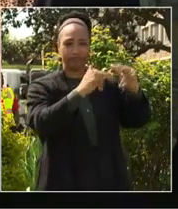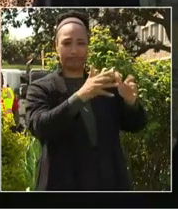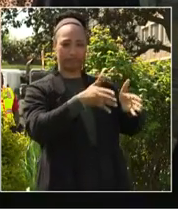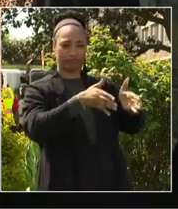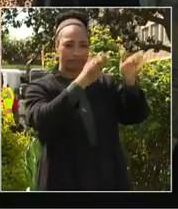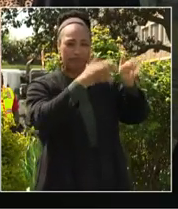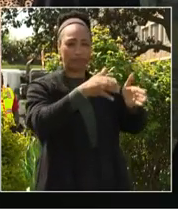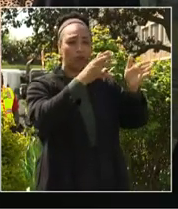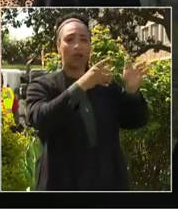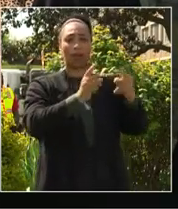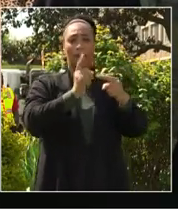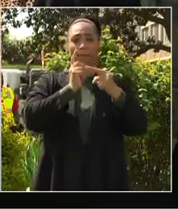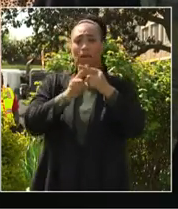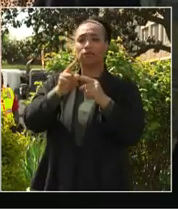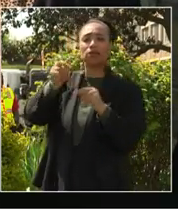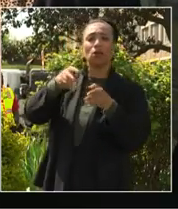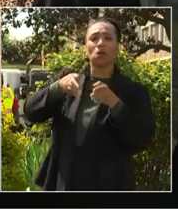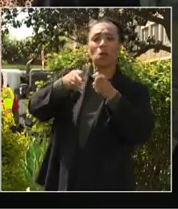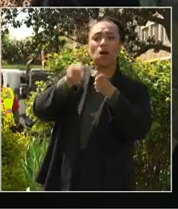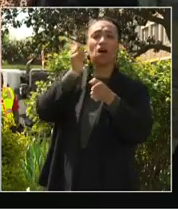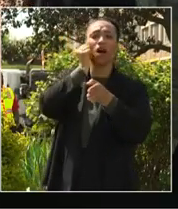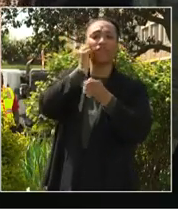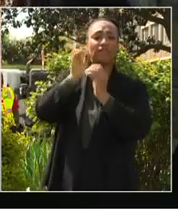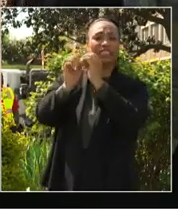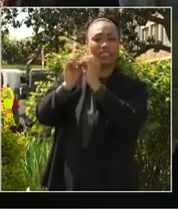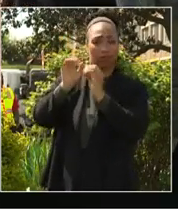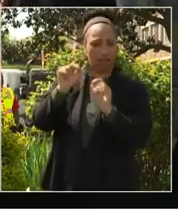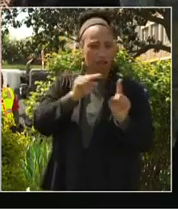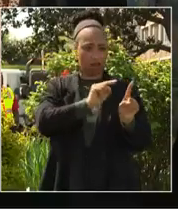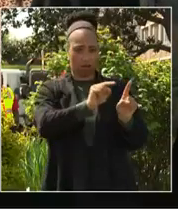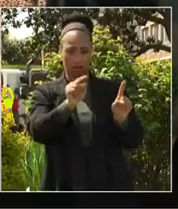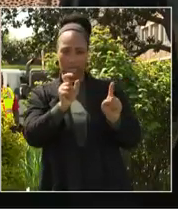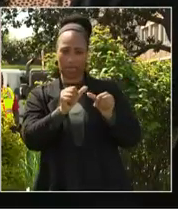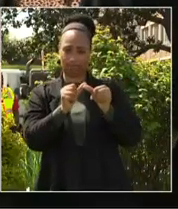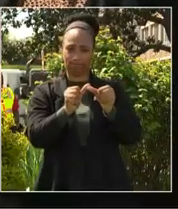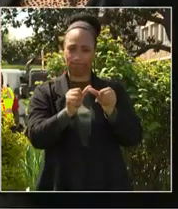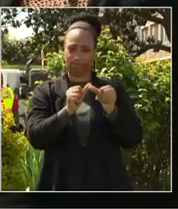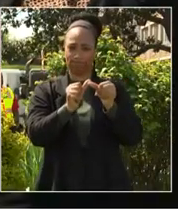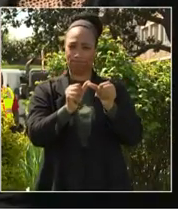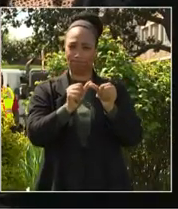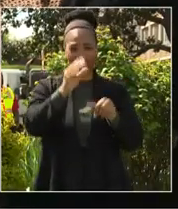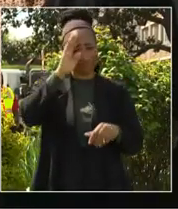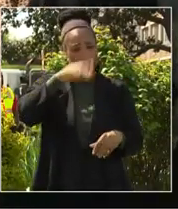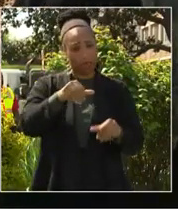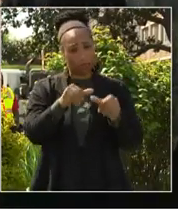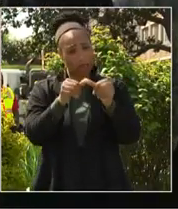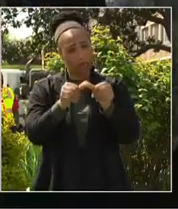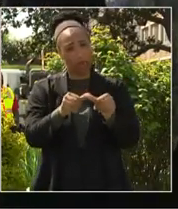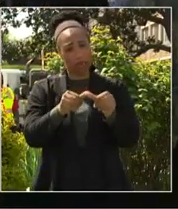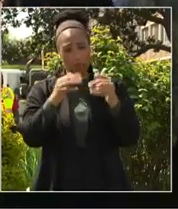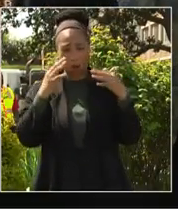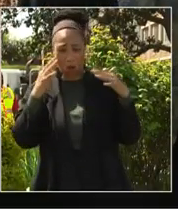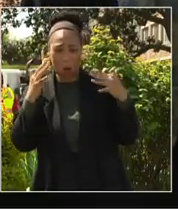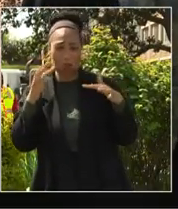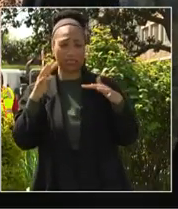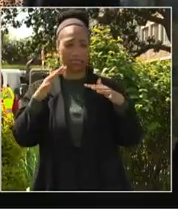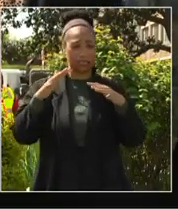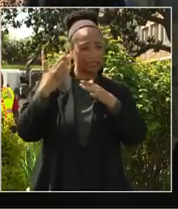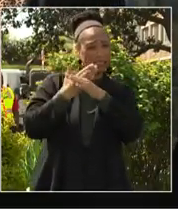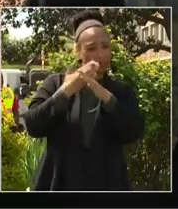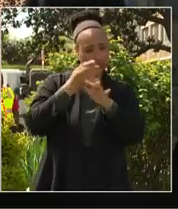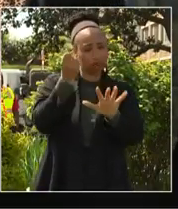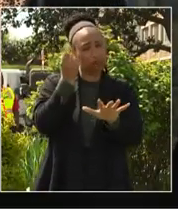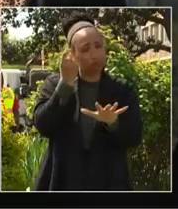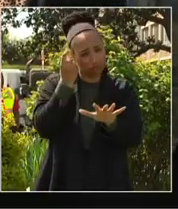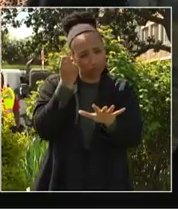the inconvenience caused by this work and sincerely appreciate our customers' patience. This work is important as